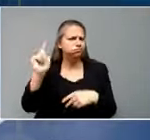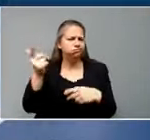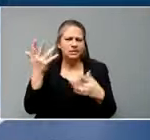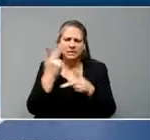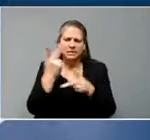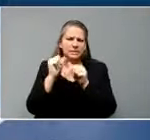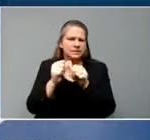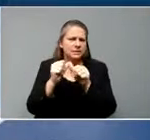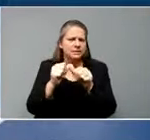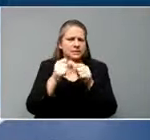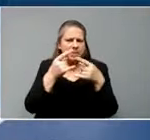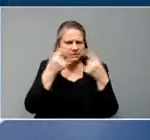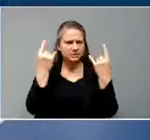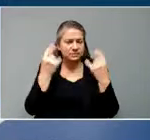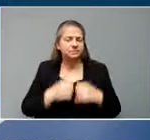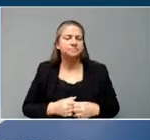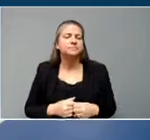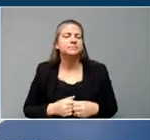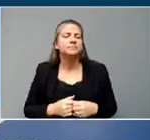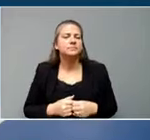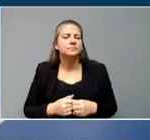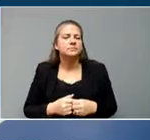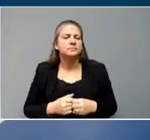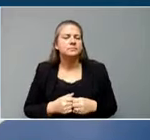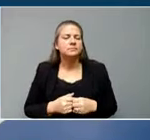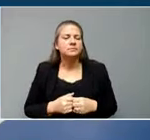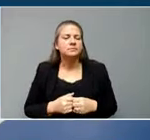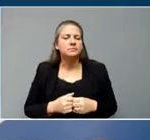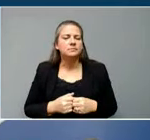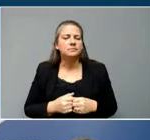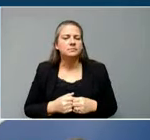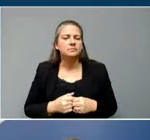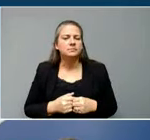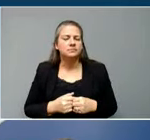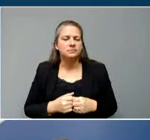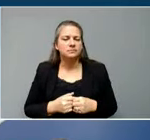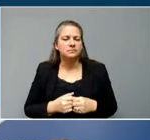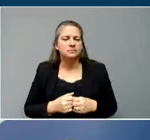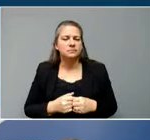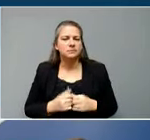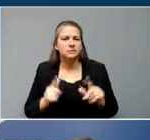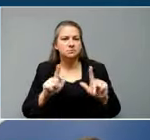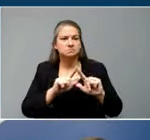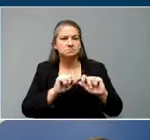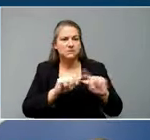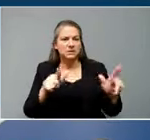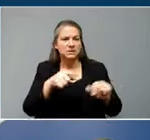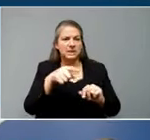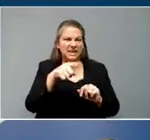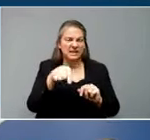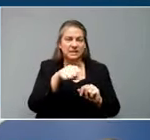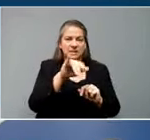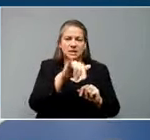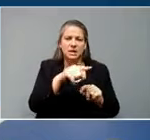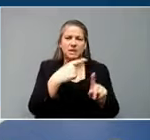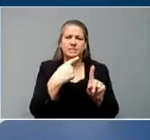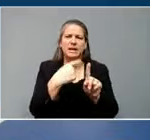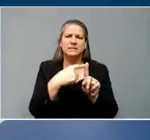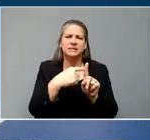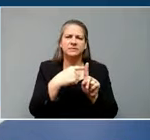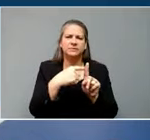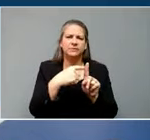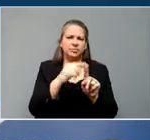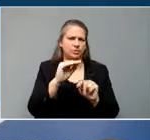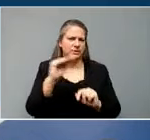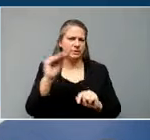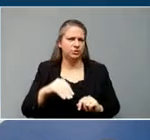Positivity rate, again, as we look at this, remember, it wasn't this last week, but the week before that we saw the first tick up